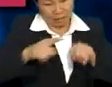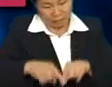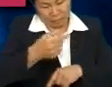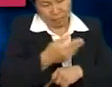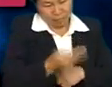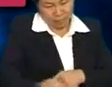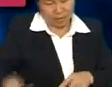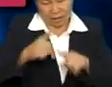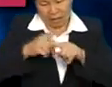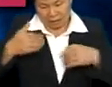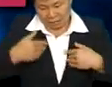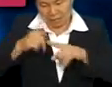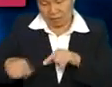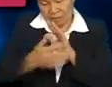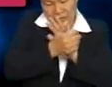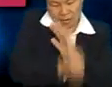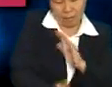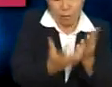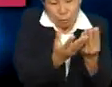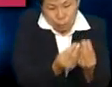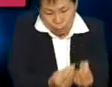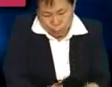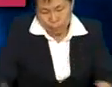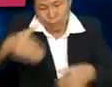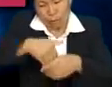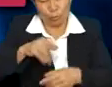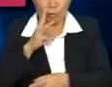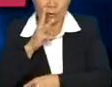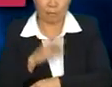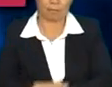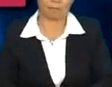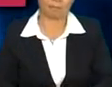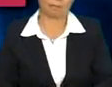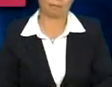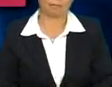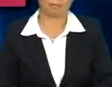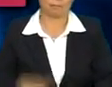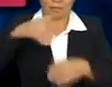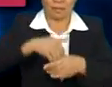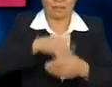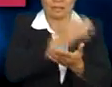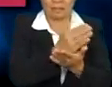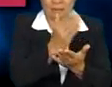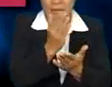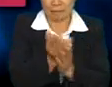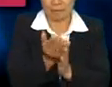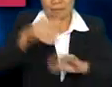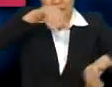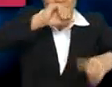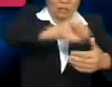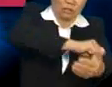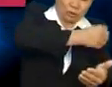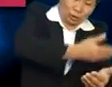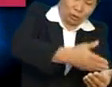different materials have different abilities to absorbing water. In segment